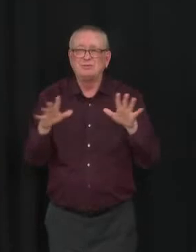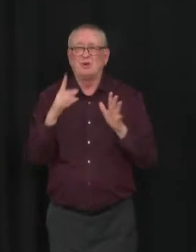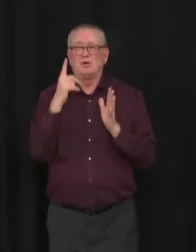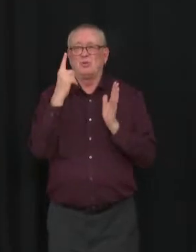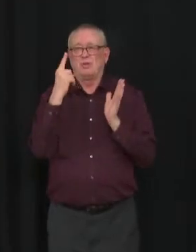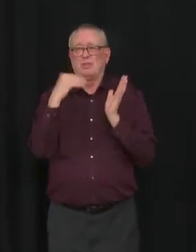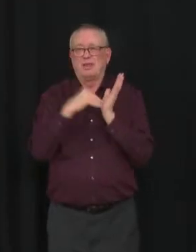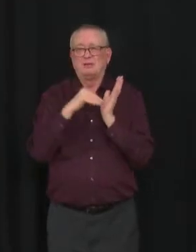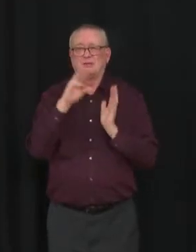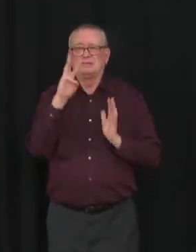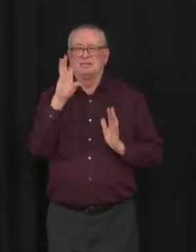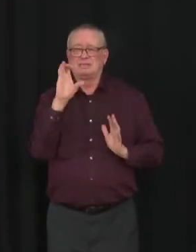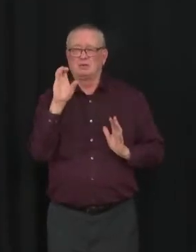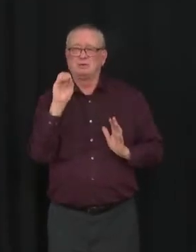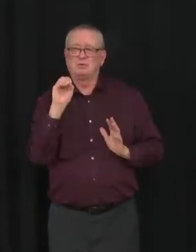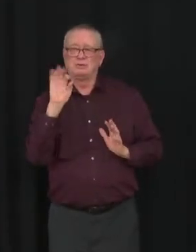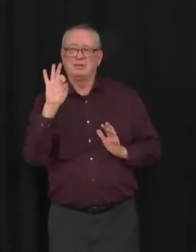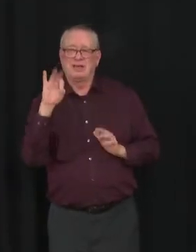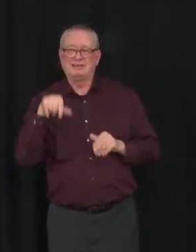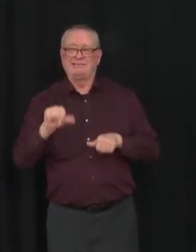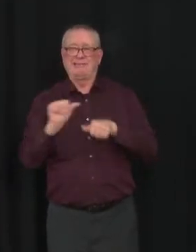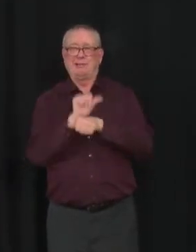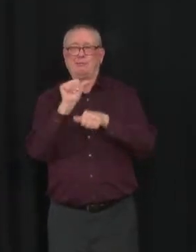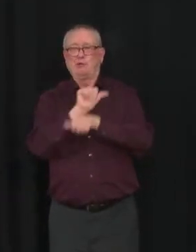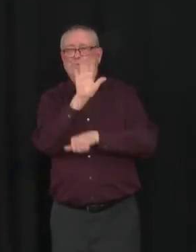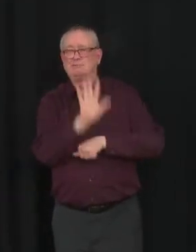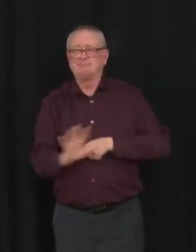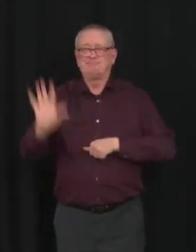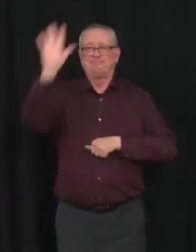now identified in Alberta since our first case.